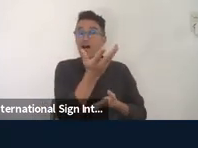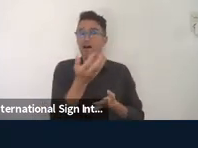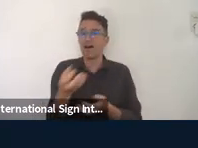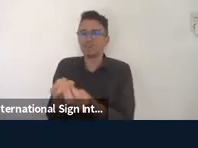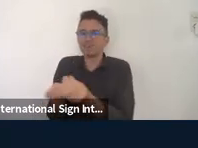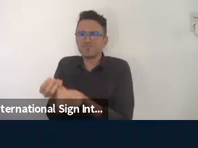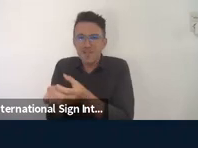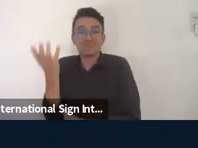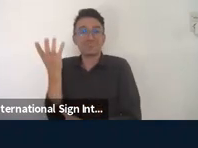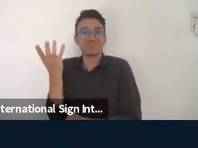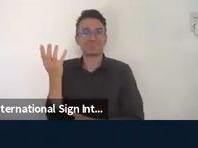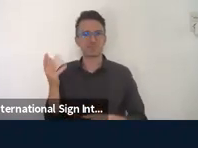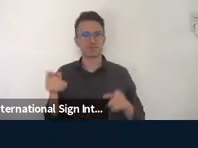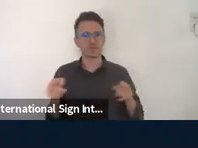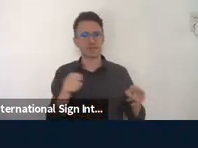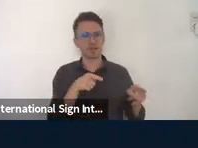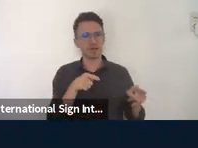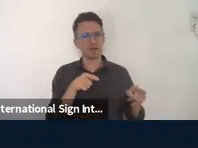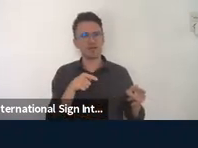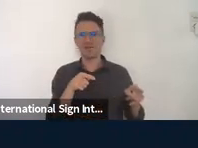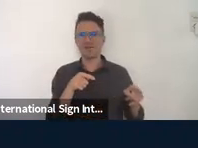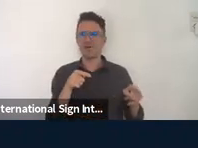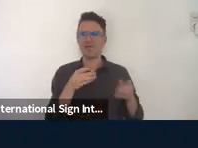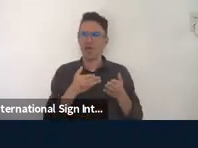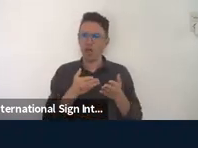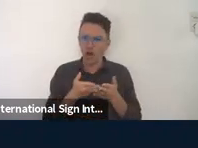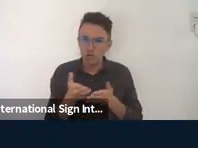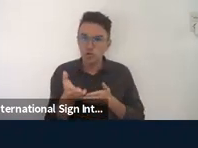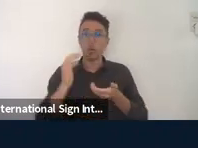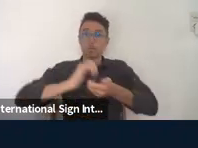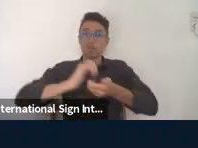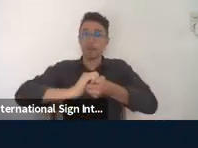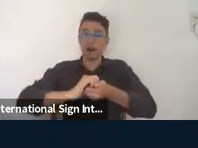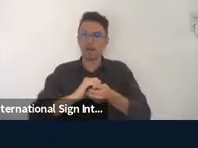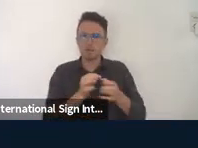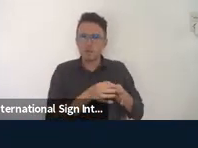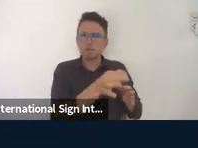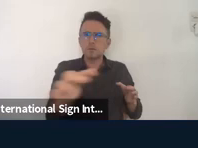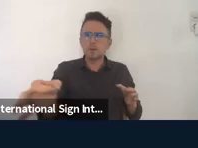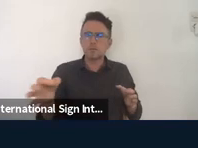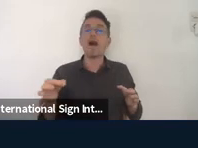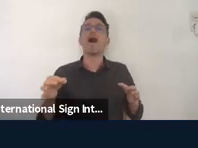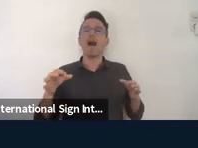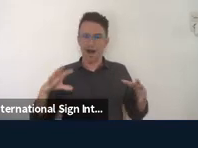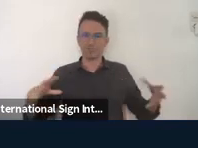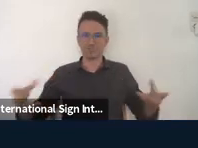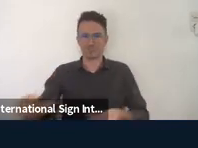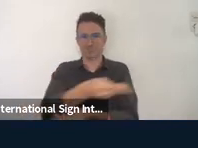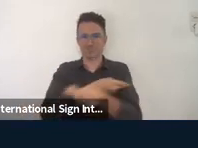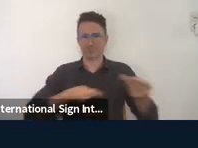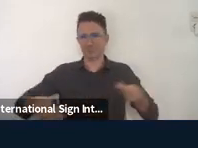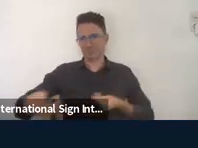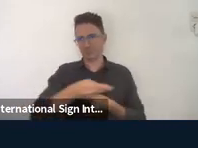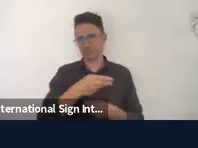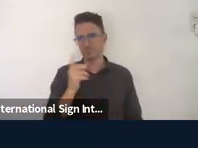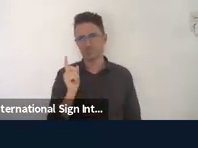Yes, I understand that I am one of the lucky ones, but I would like to emphasize that small voices and actions can be